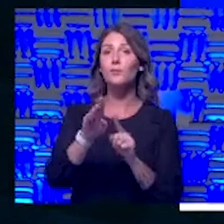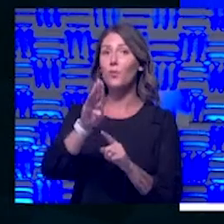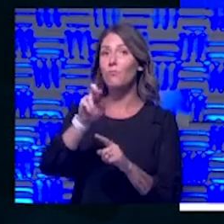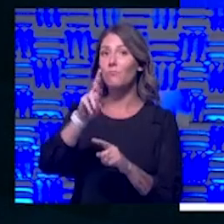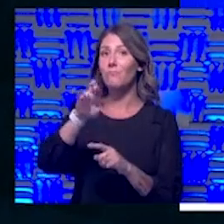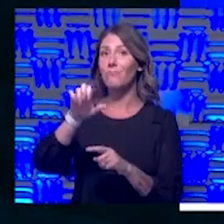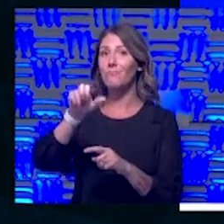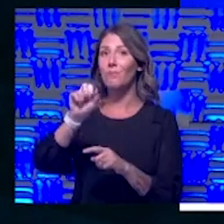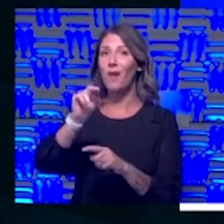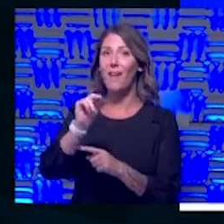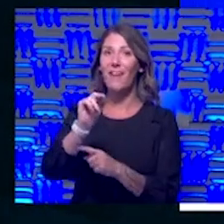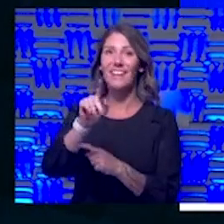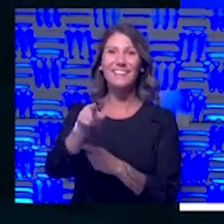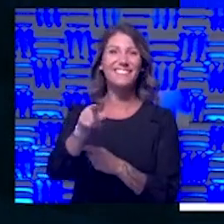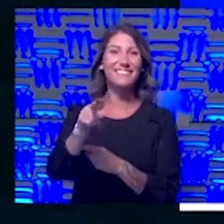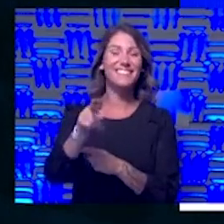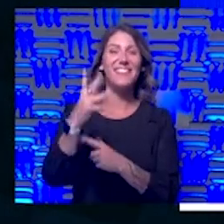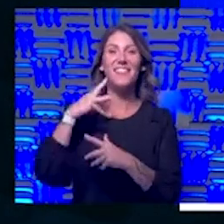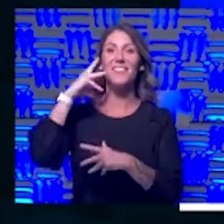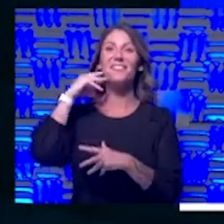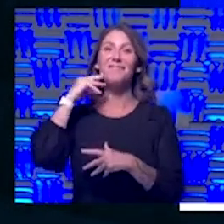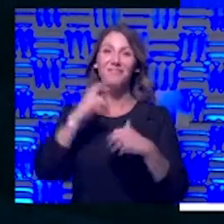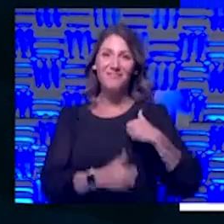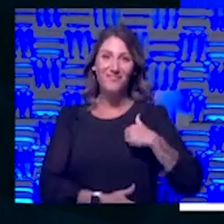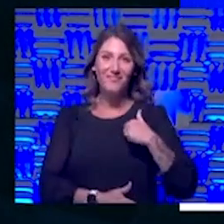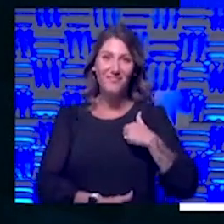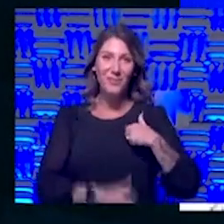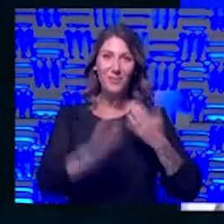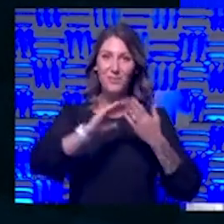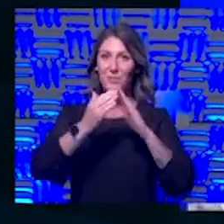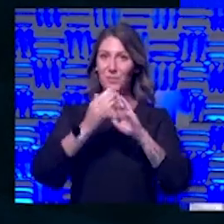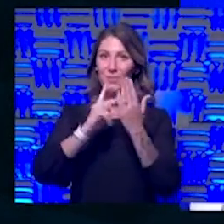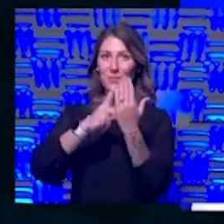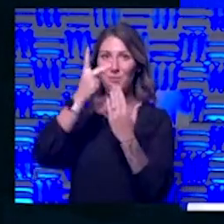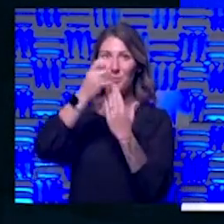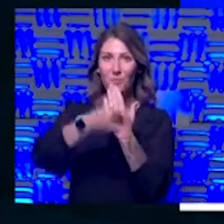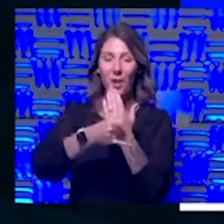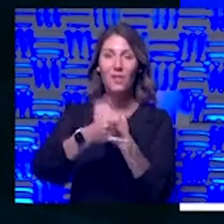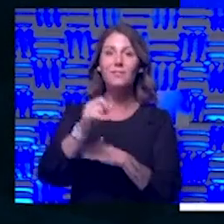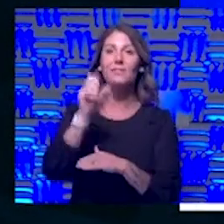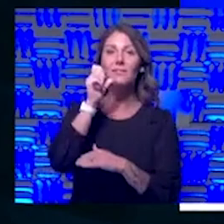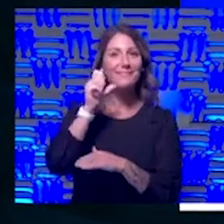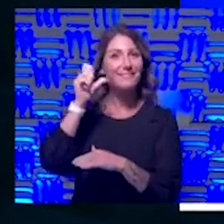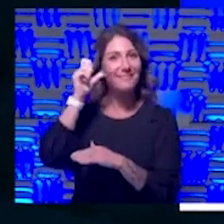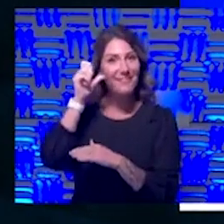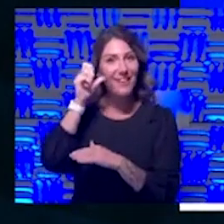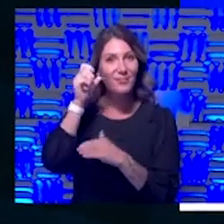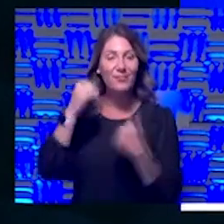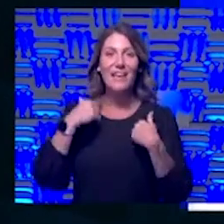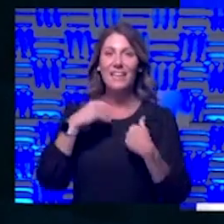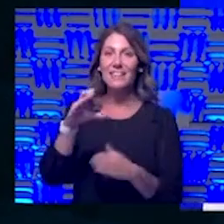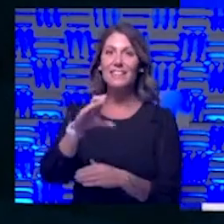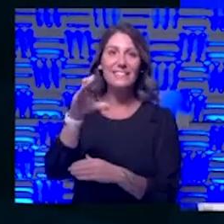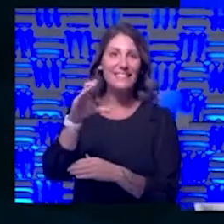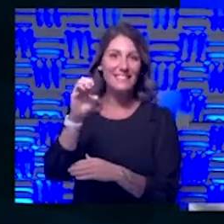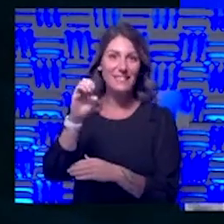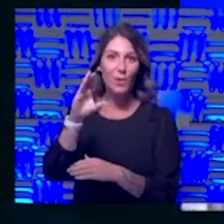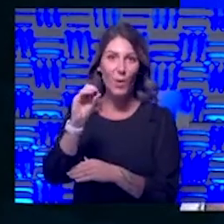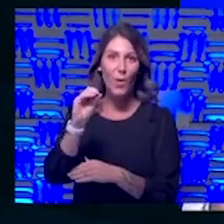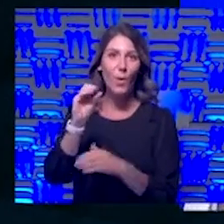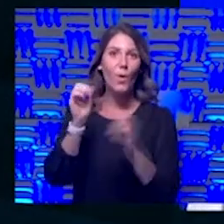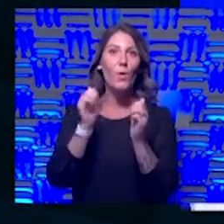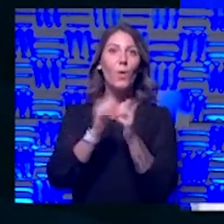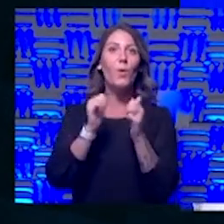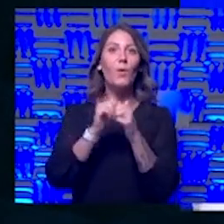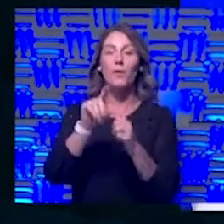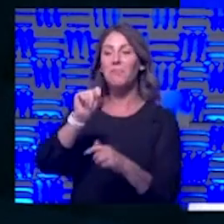Veterans Community Project. Yesterday, we had the founder and CEO of the Battle Within. So it'll be great to hear this